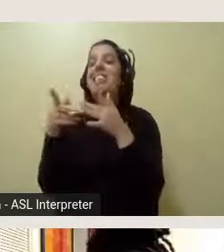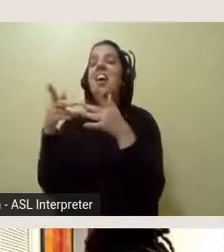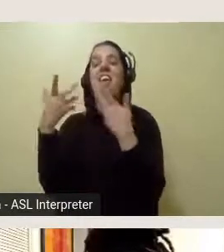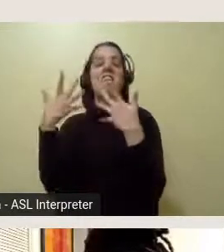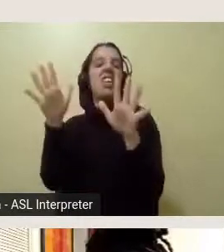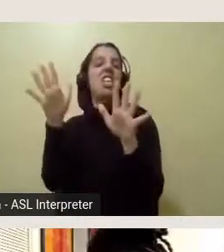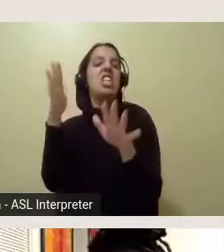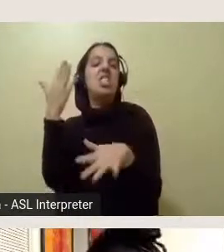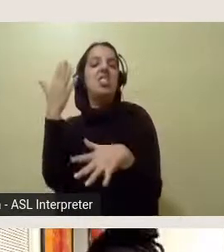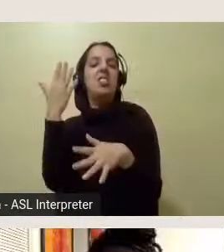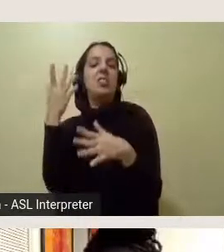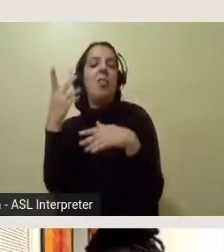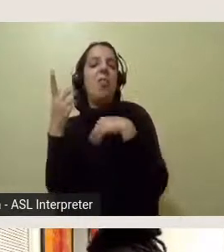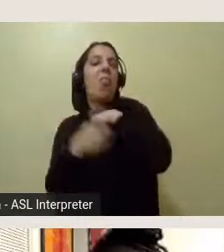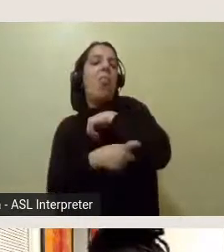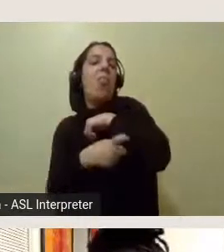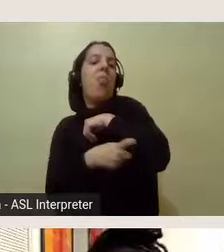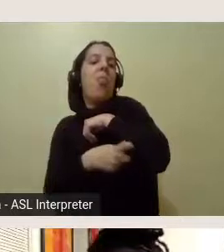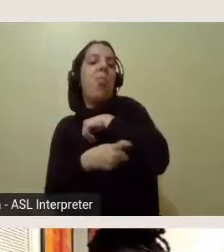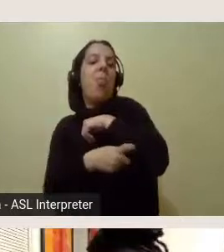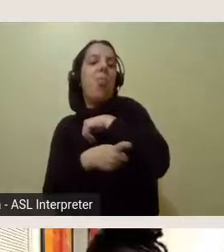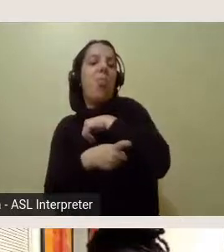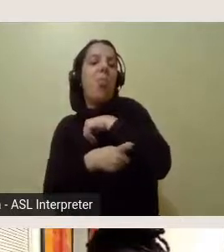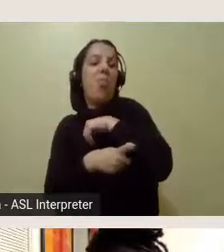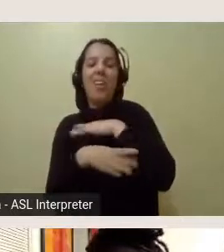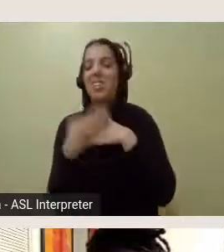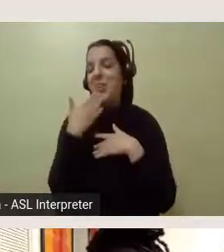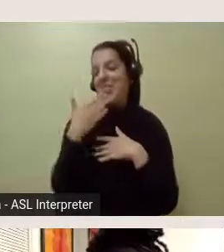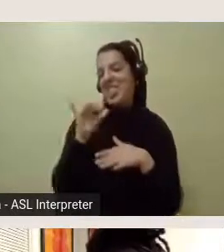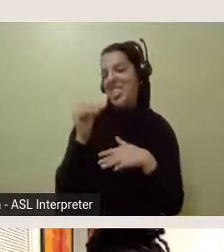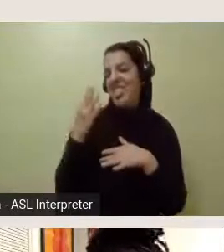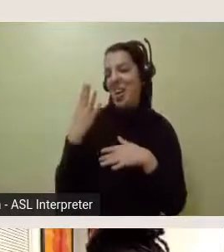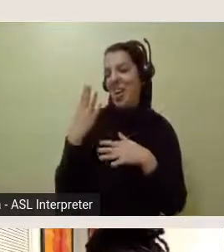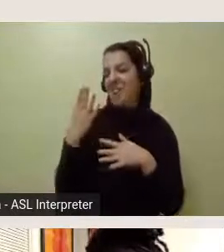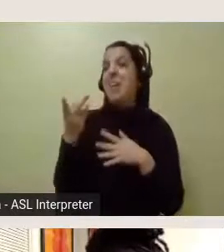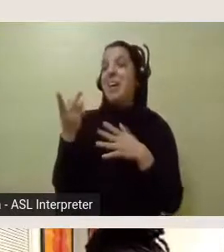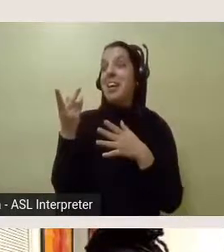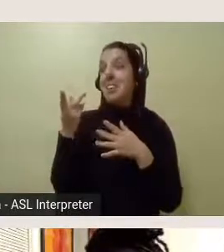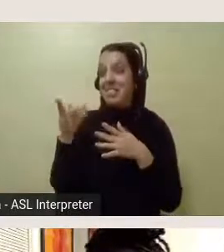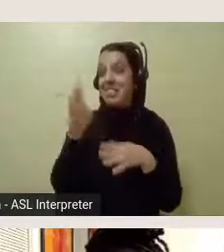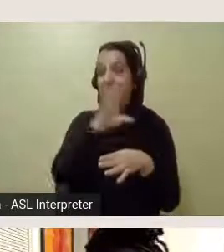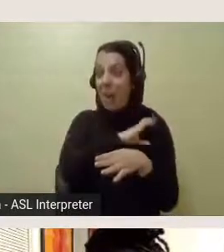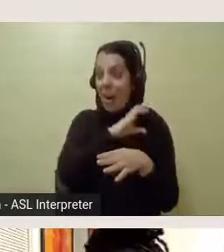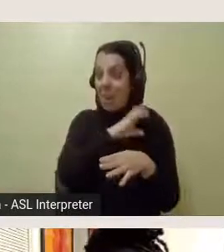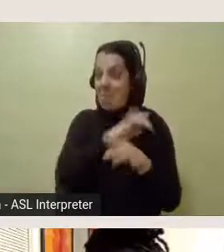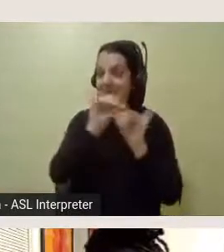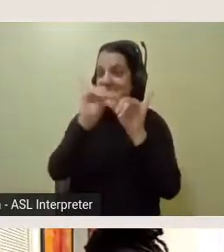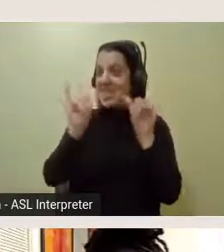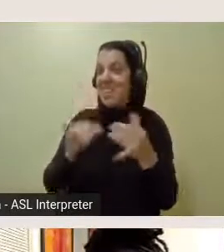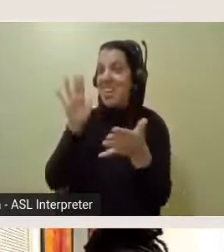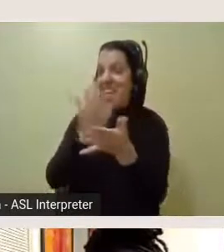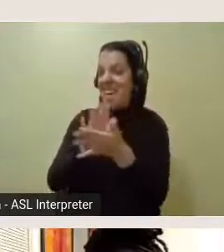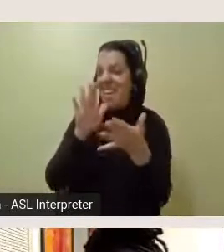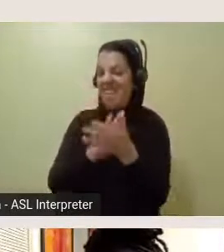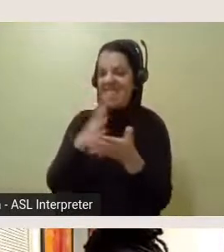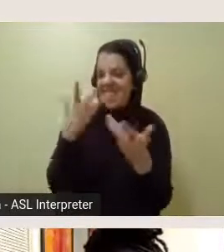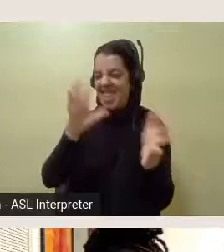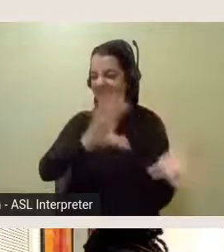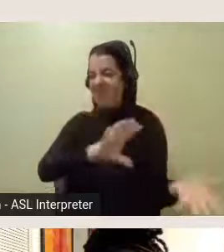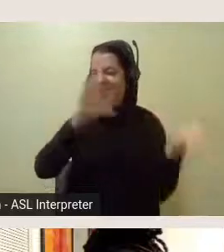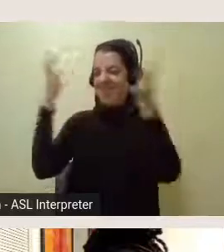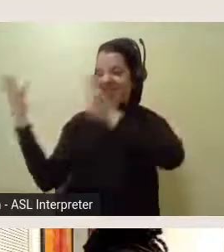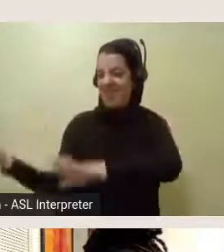showing us what you're spending this billions of dollars a year on, right? Like, once again, like, you're just such a corrupt, such a